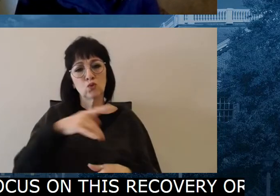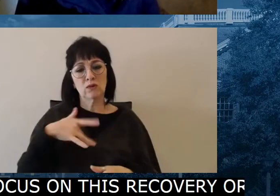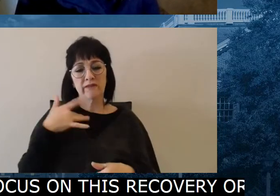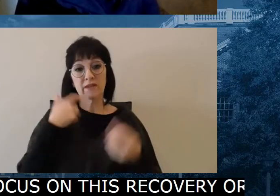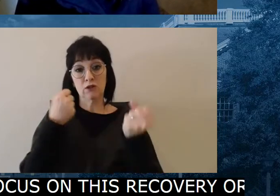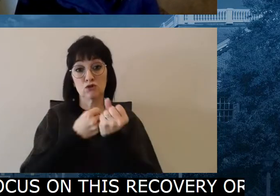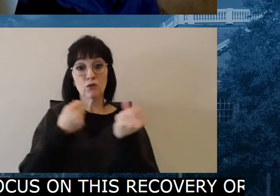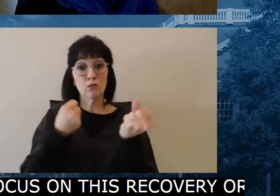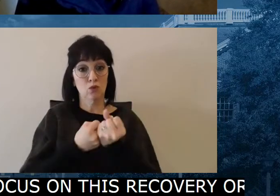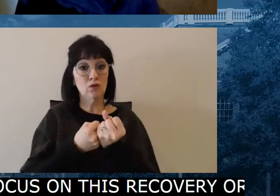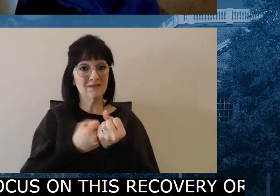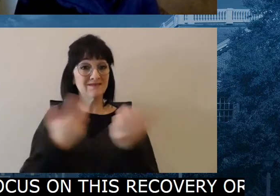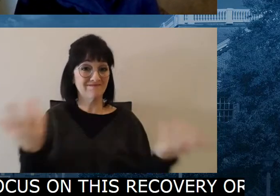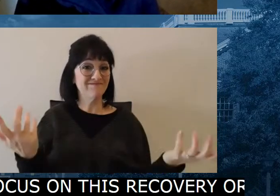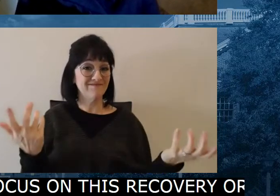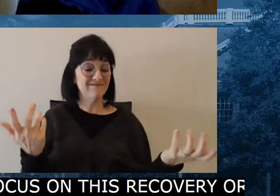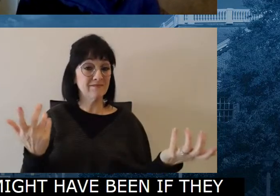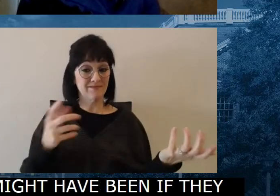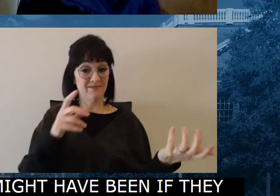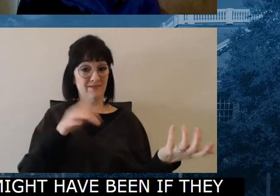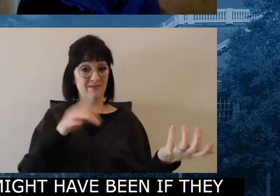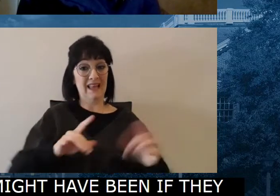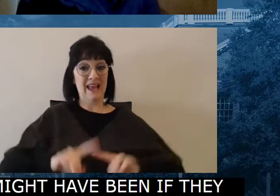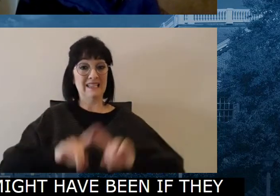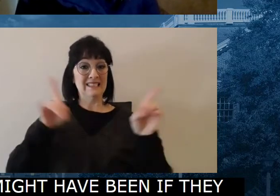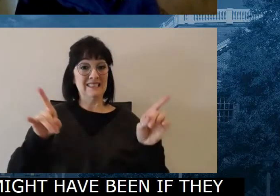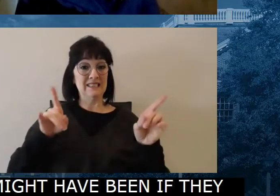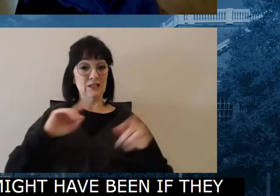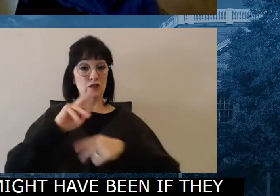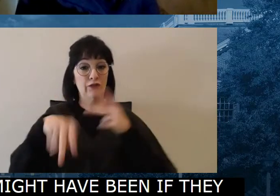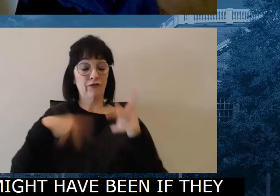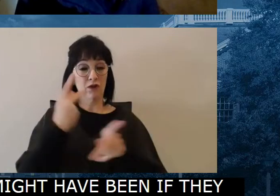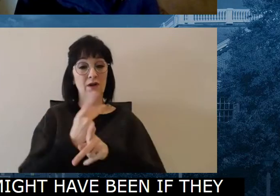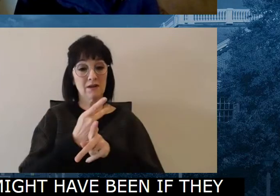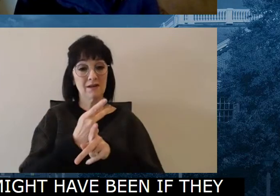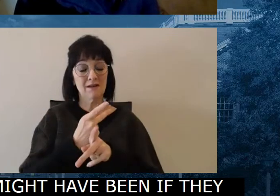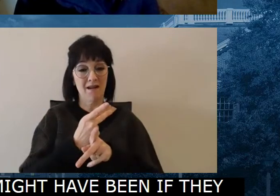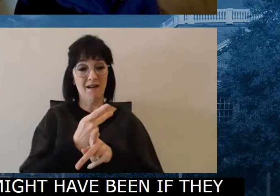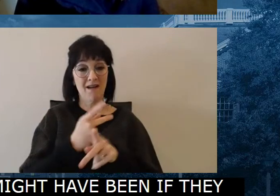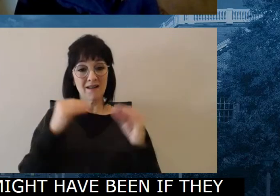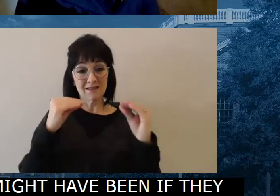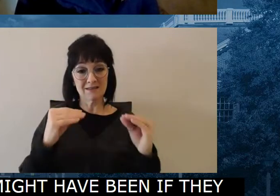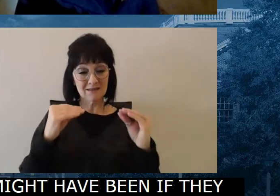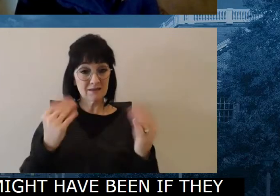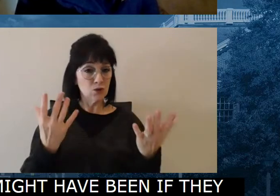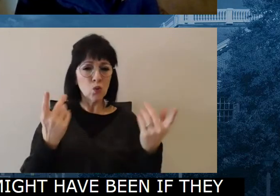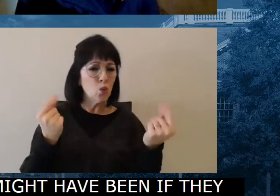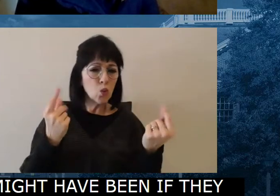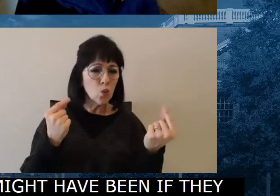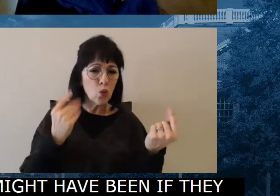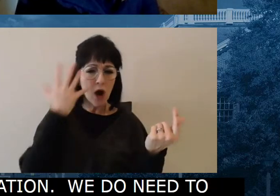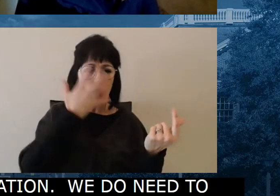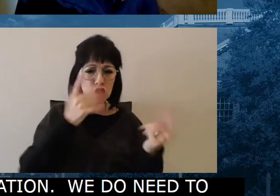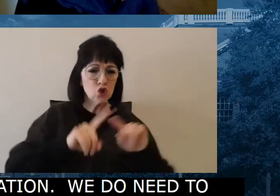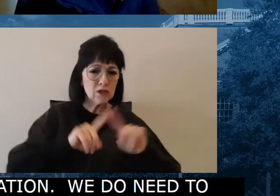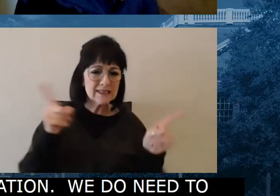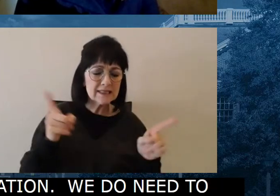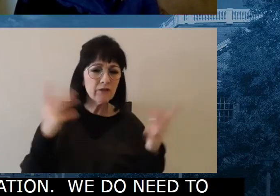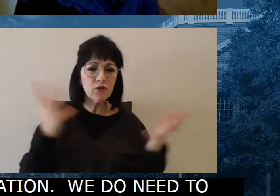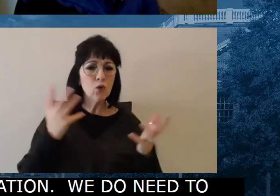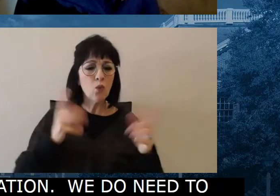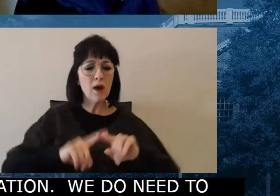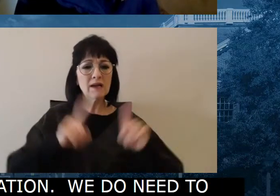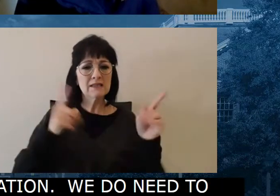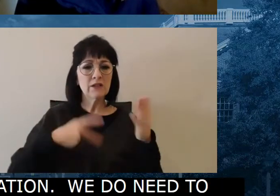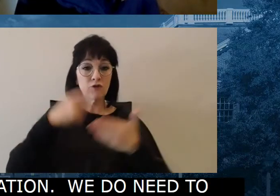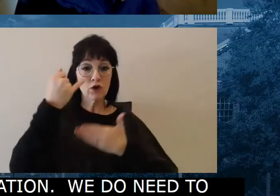do need to have data to show us what that difference might be for the students. And as I said, individually, it's